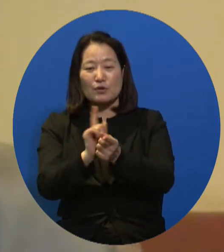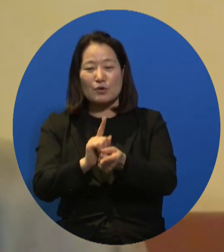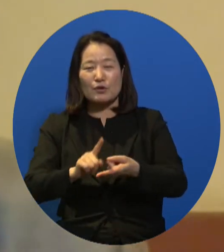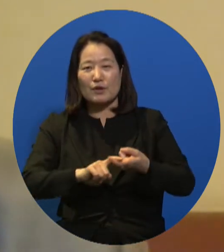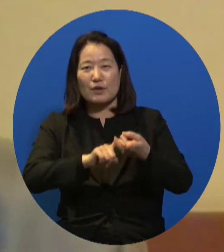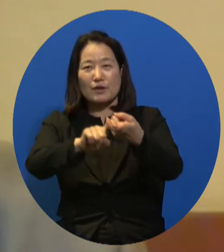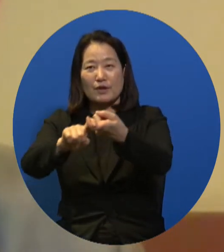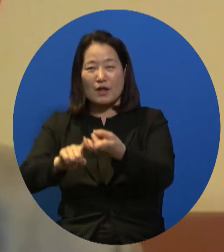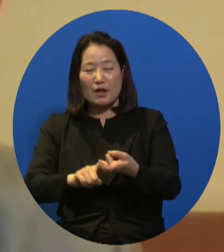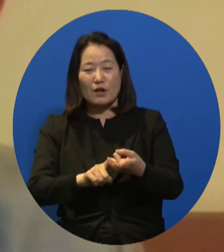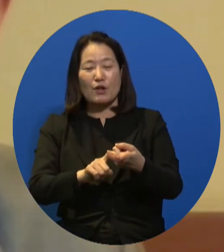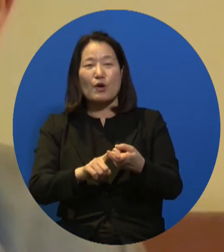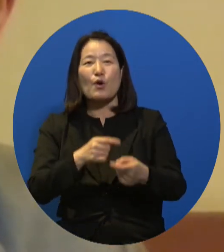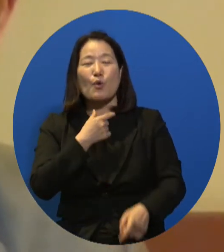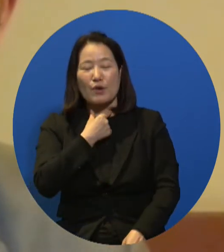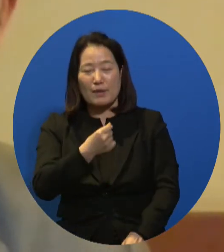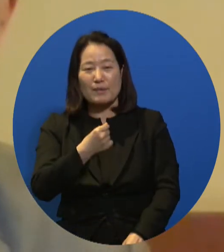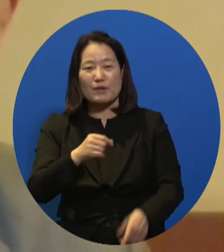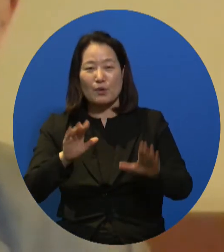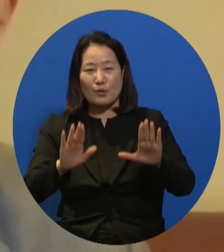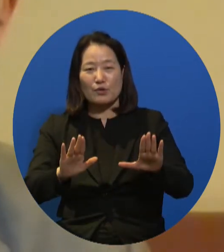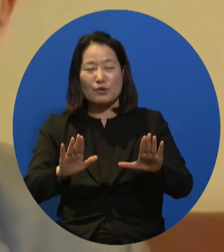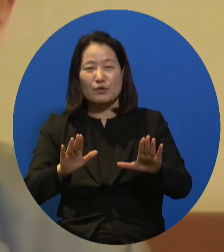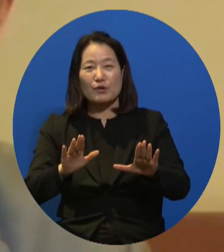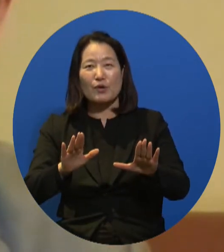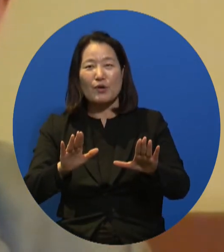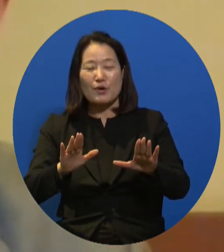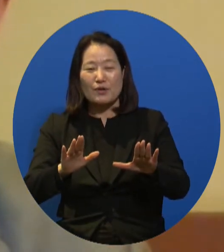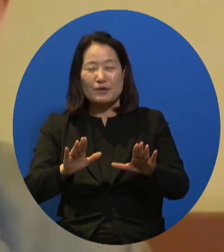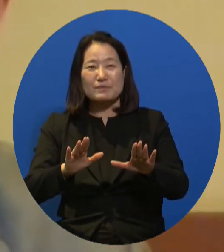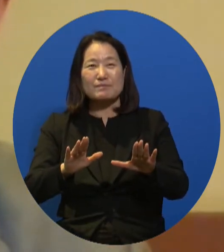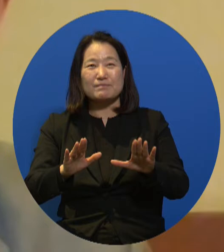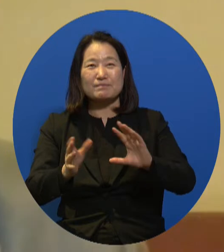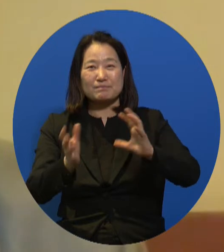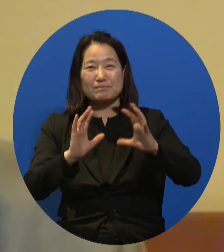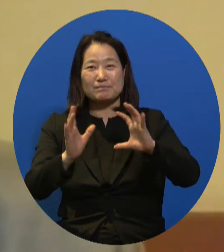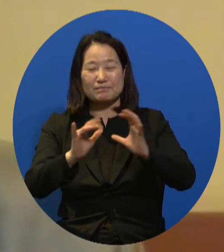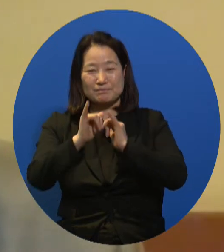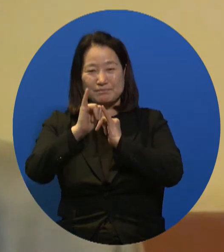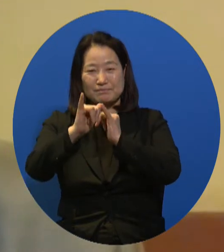day today and beyond. Thank you.